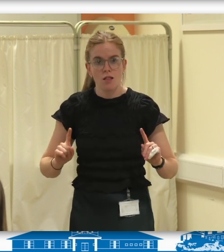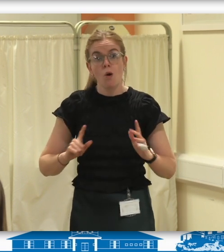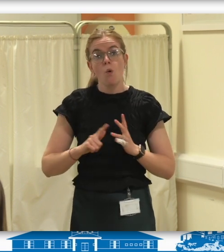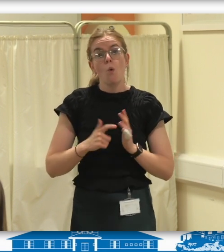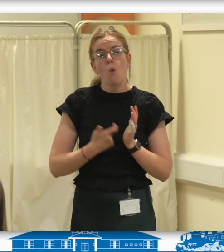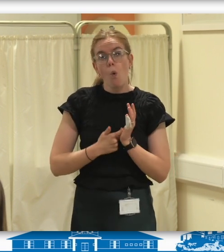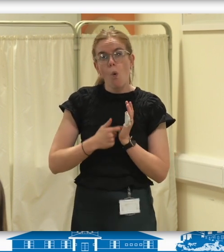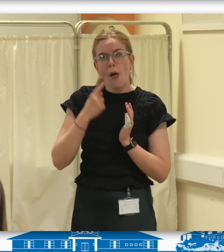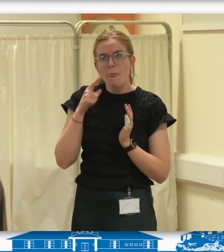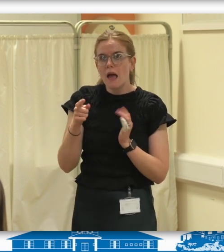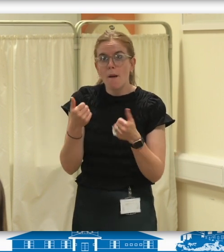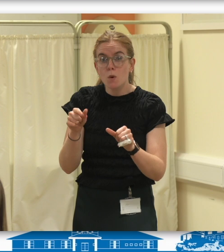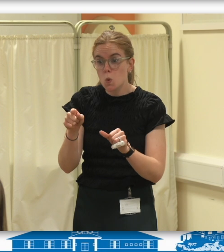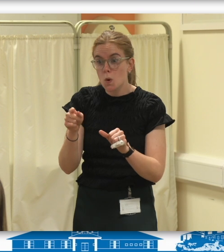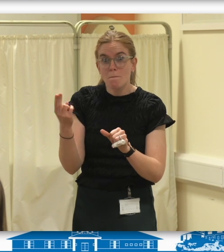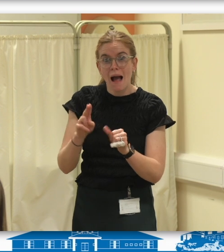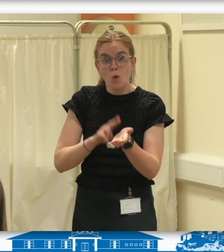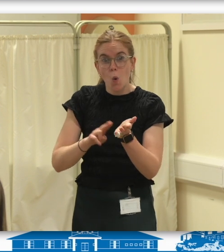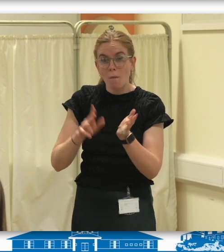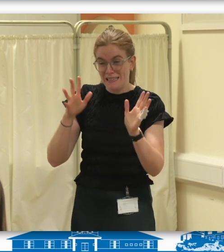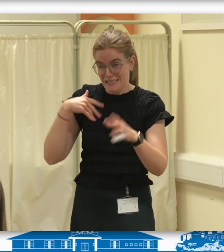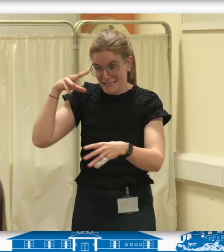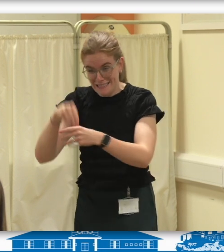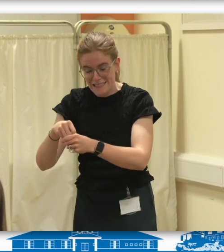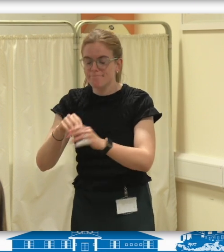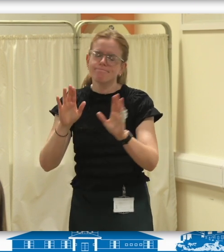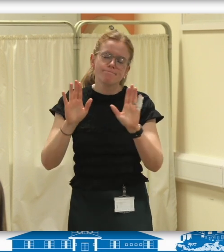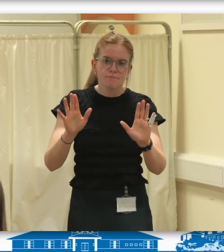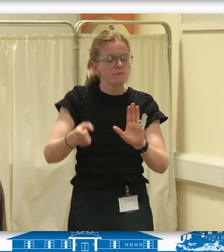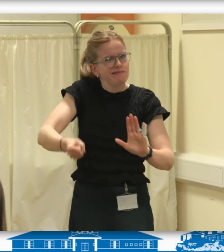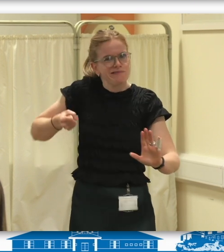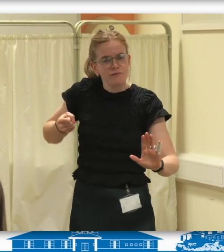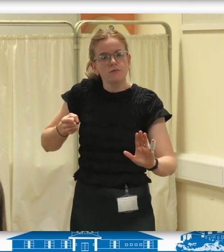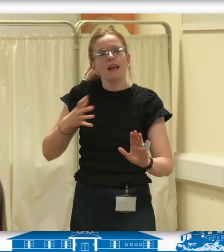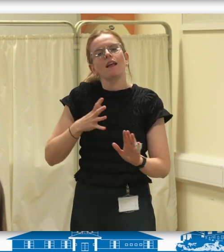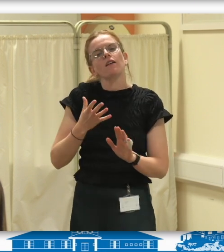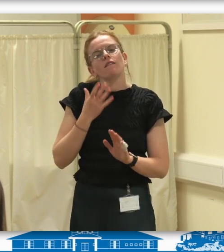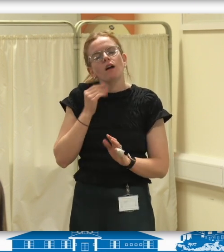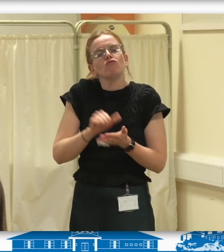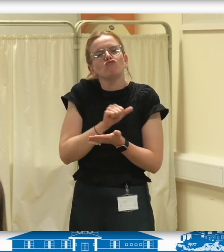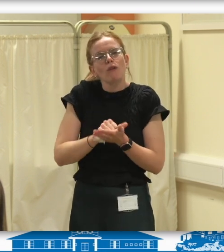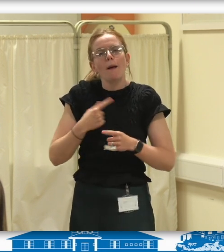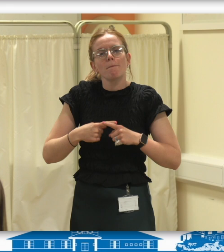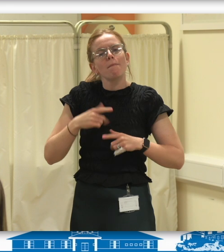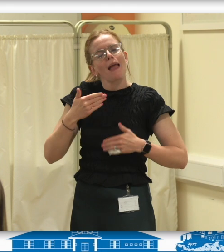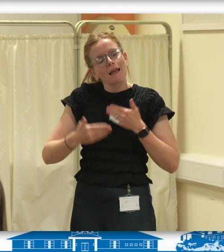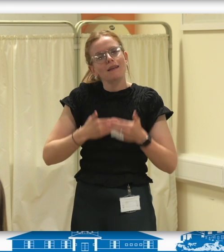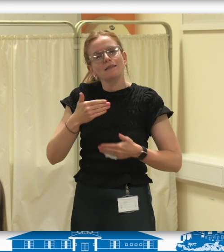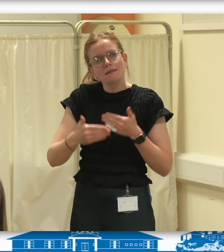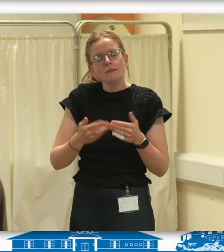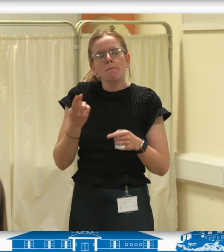glimpse of normality and risk overexertion. So finding the right pace to rebuild can be quite